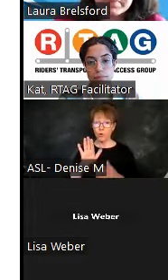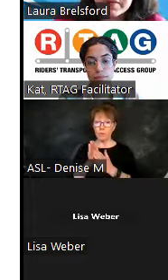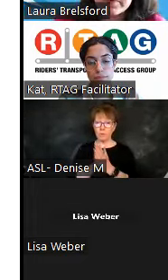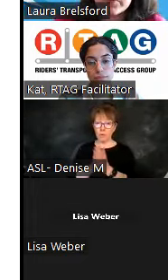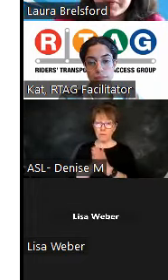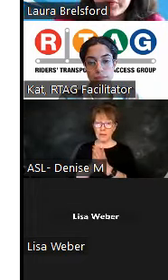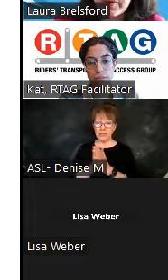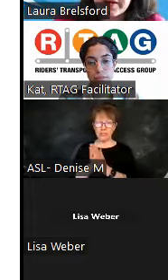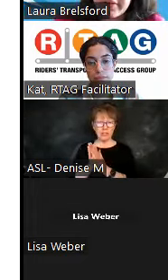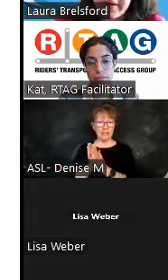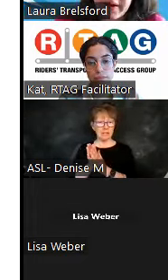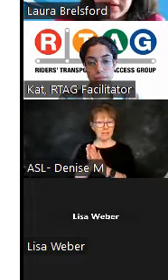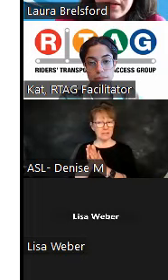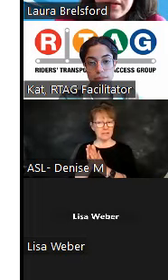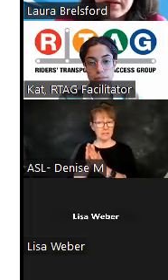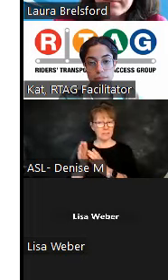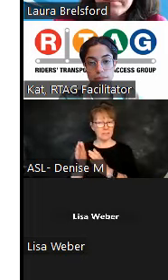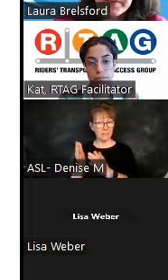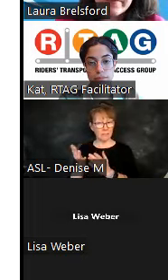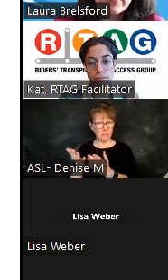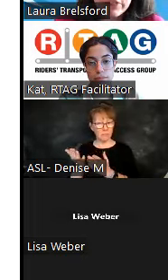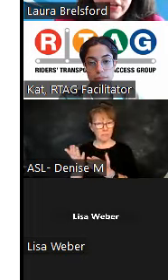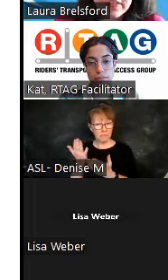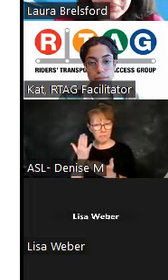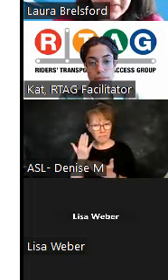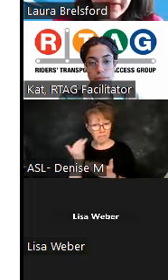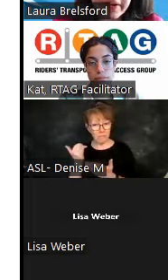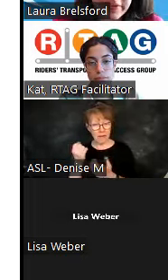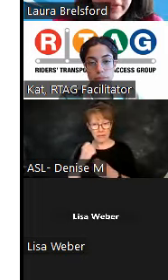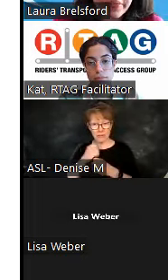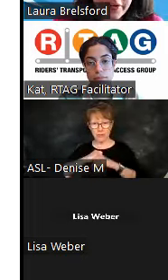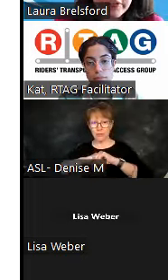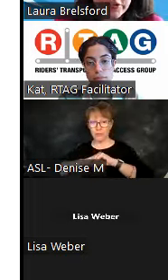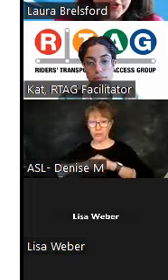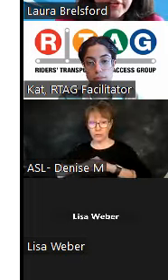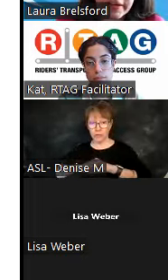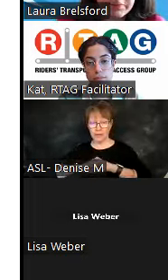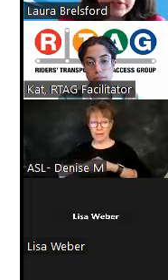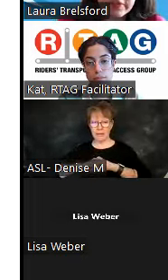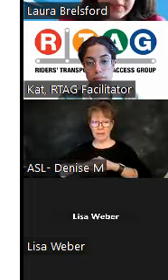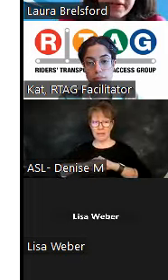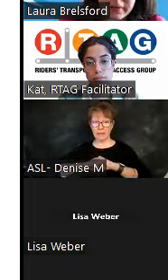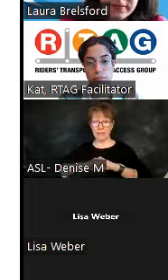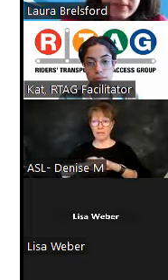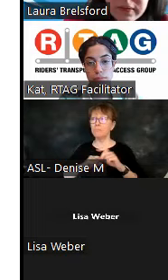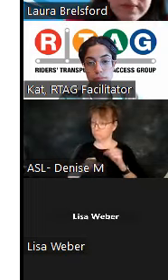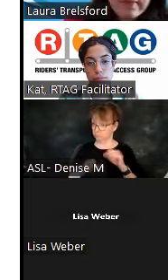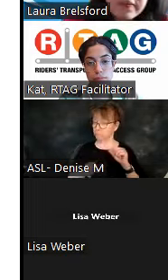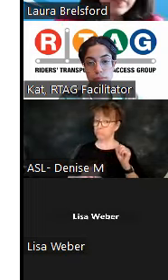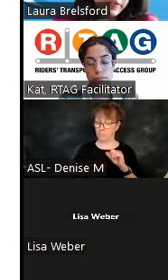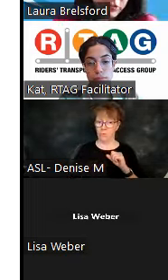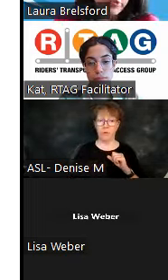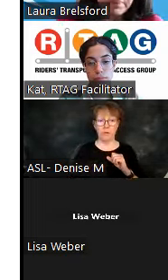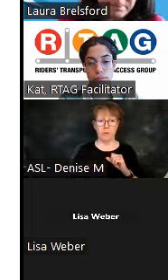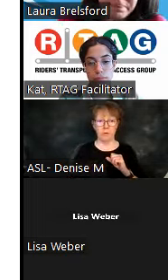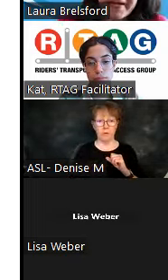want people to be aware that Yeah. even if there's not somebody there, that there are security cameras and